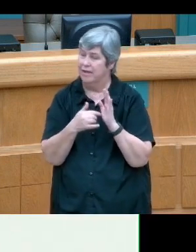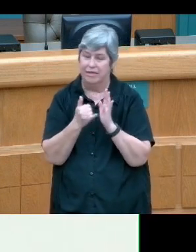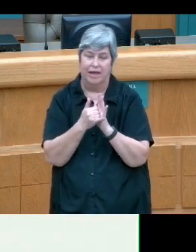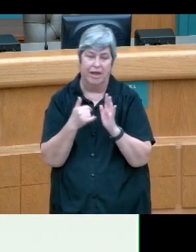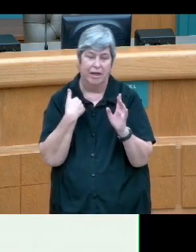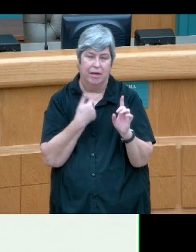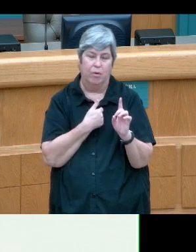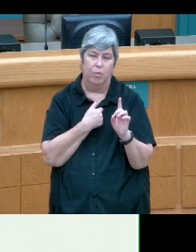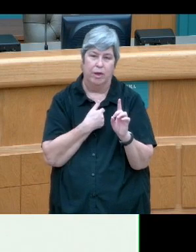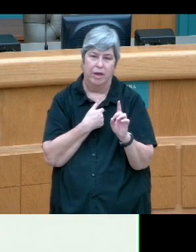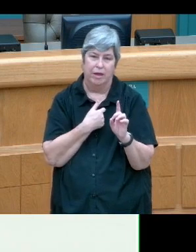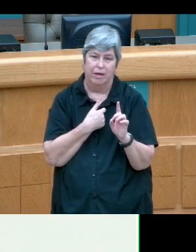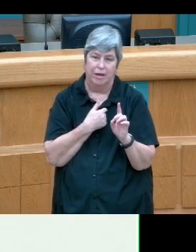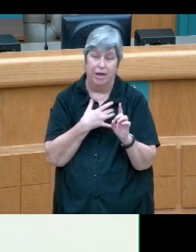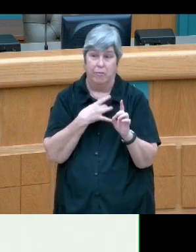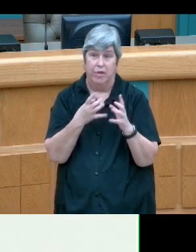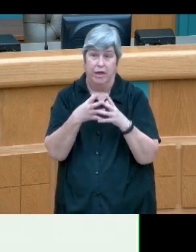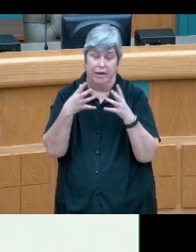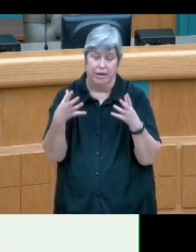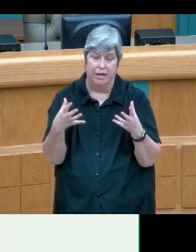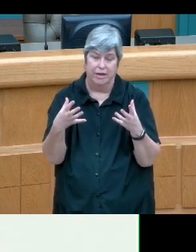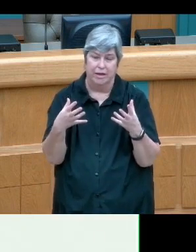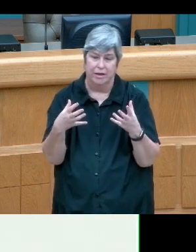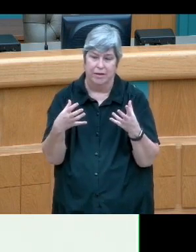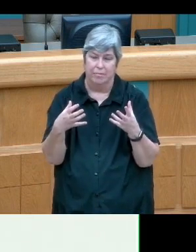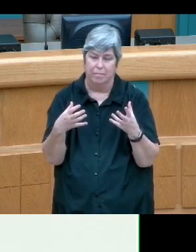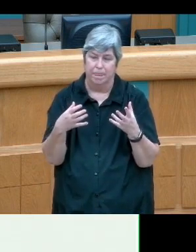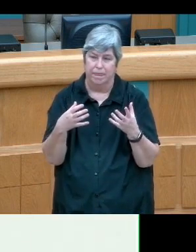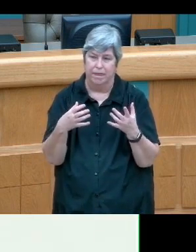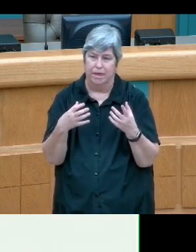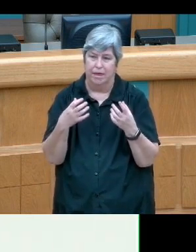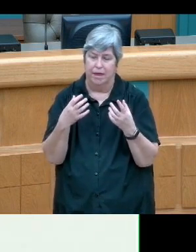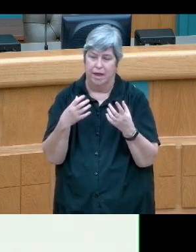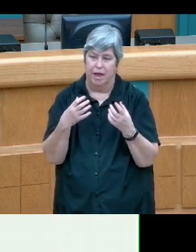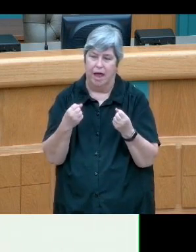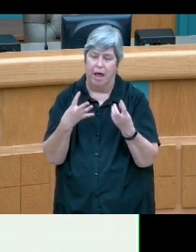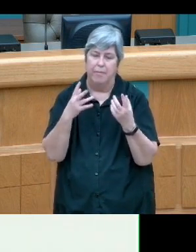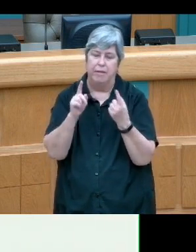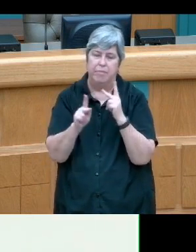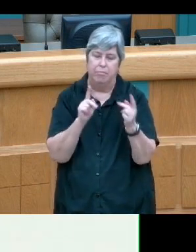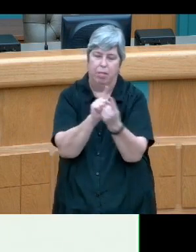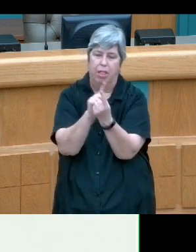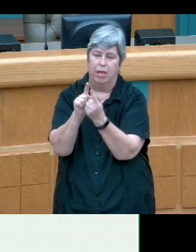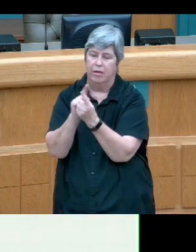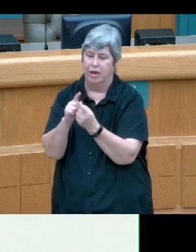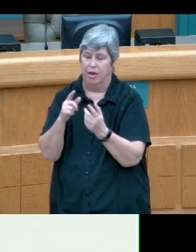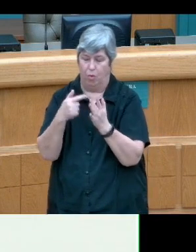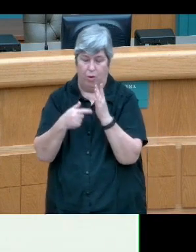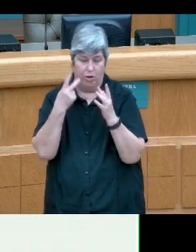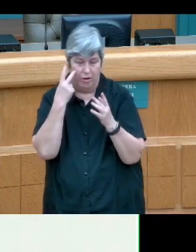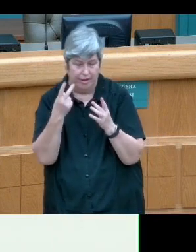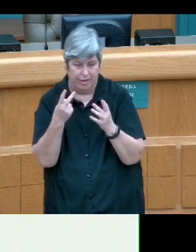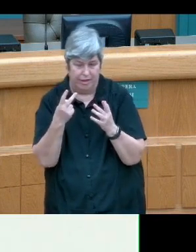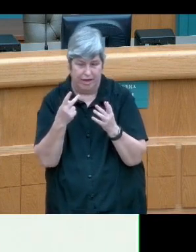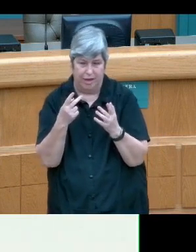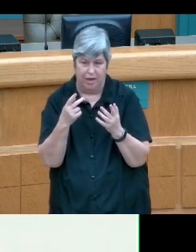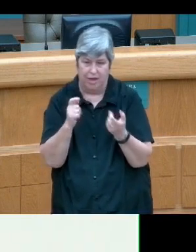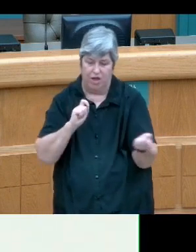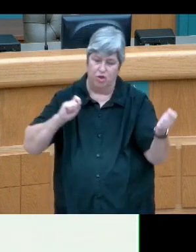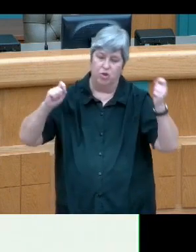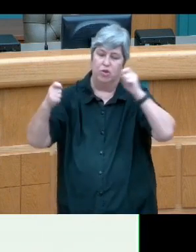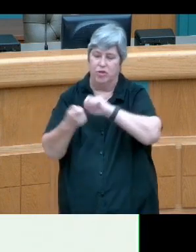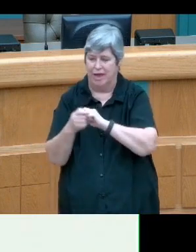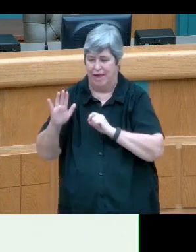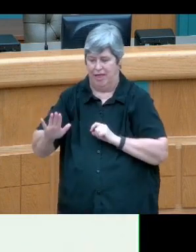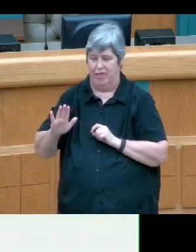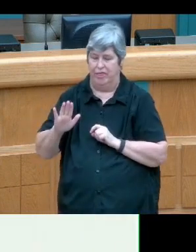we like a lot, which is the encounter index. And what you're seeing is a transformed version of